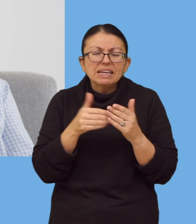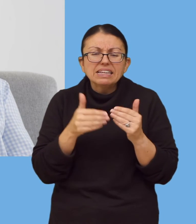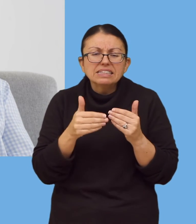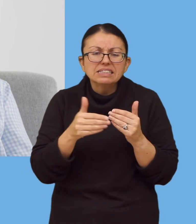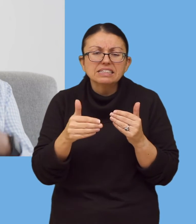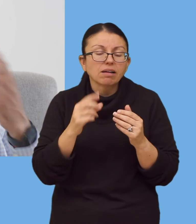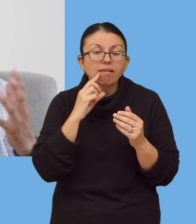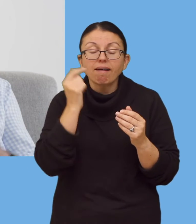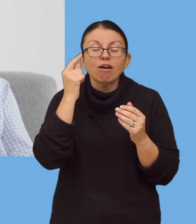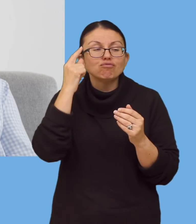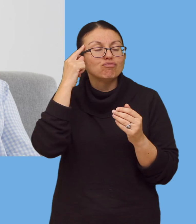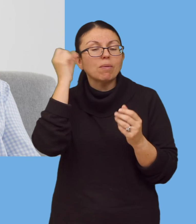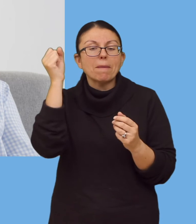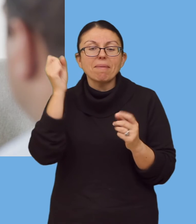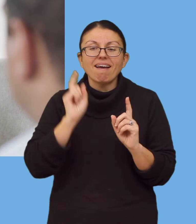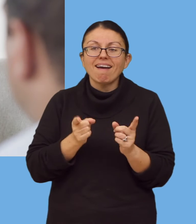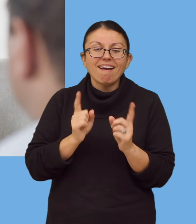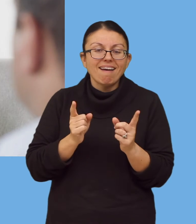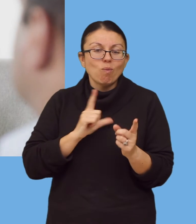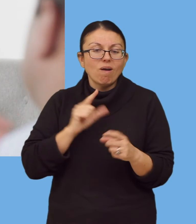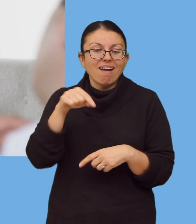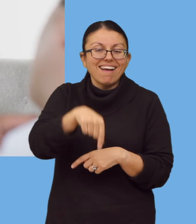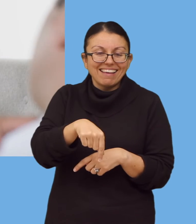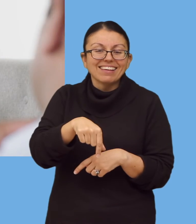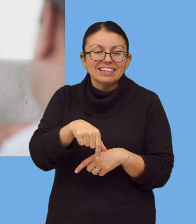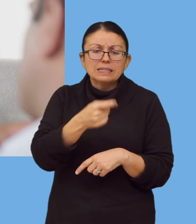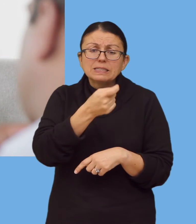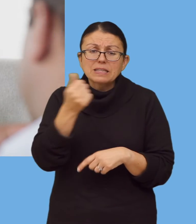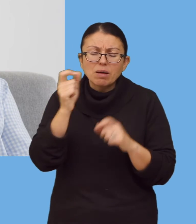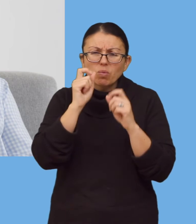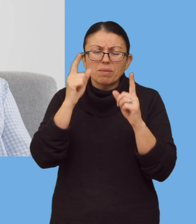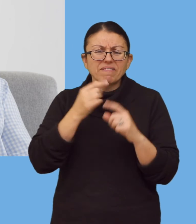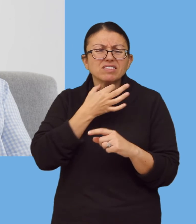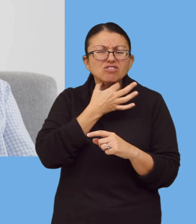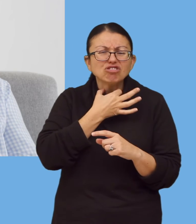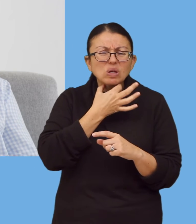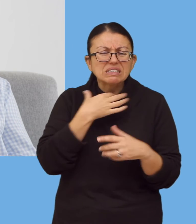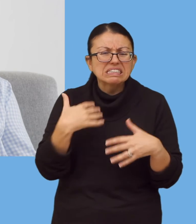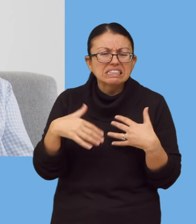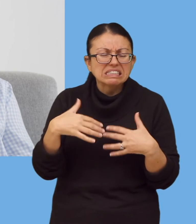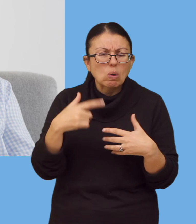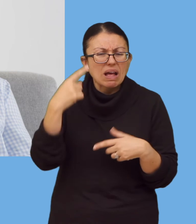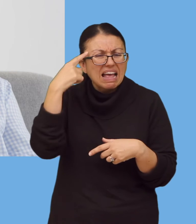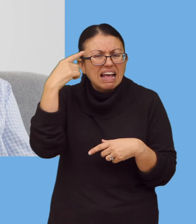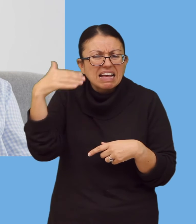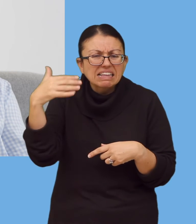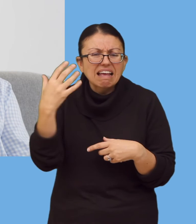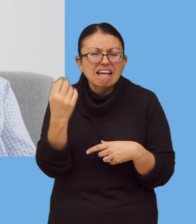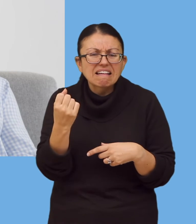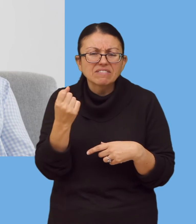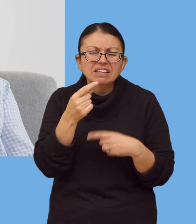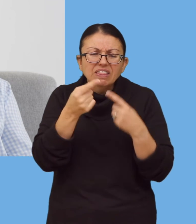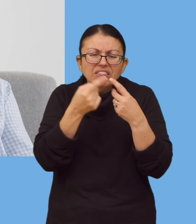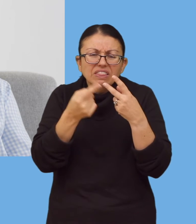you'll quickly remember where you are again. Some people wake up and have a bit of a sore throat, a bit of a headache, and again, these